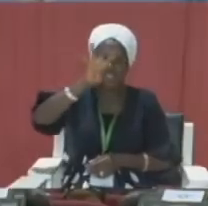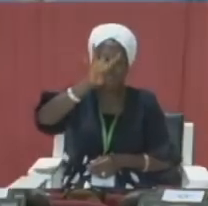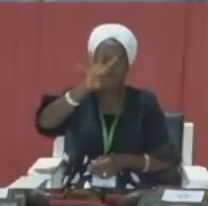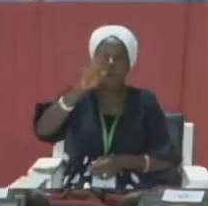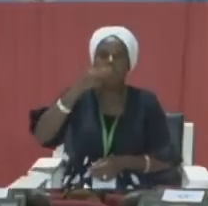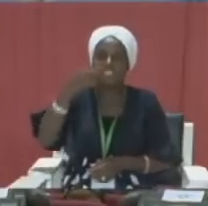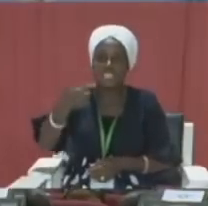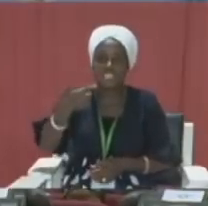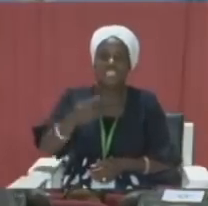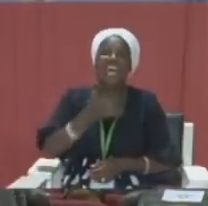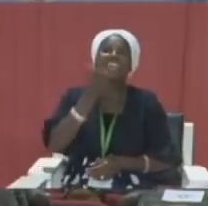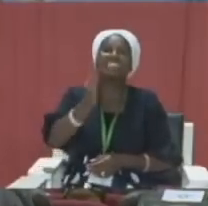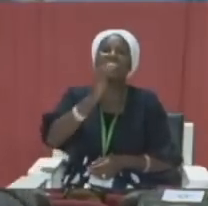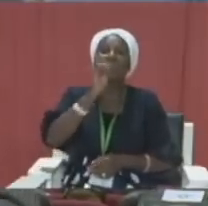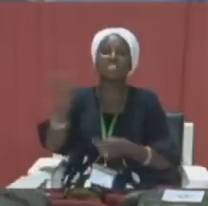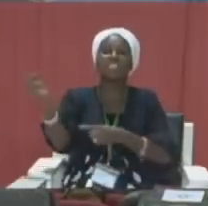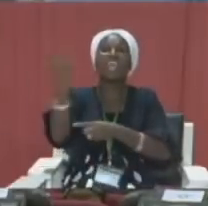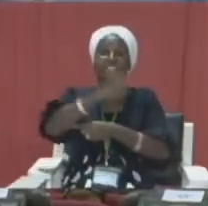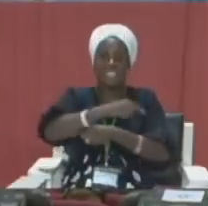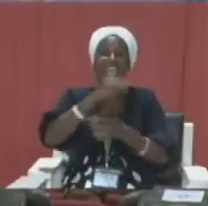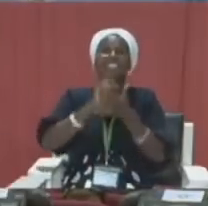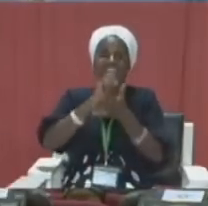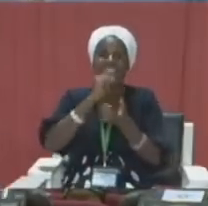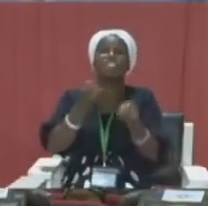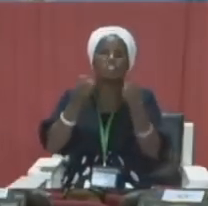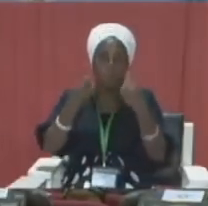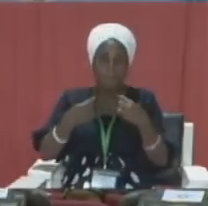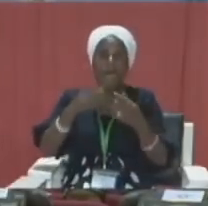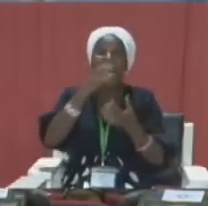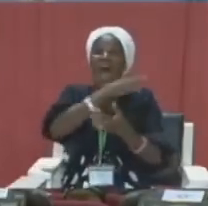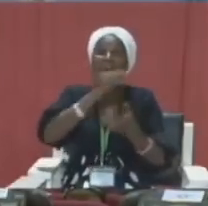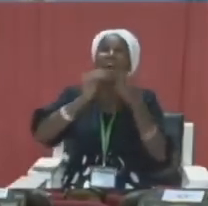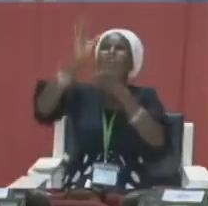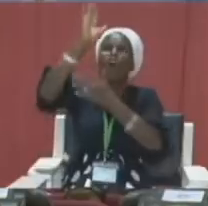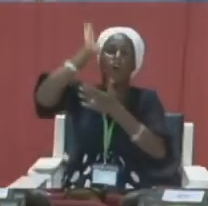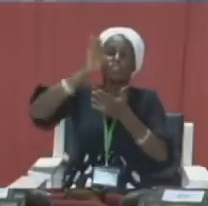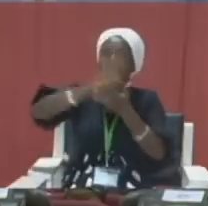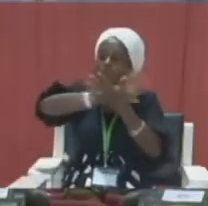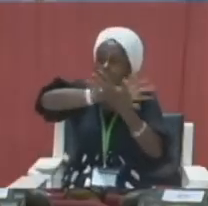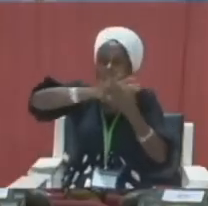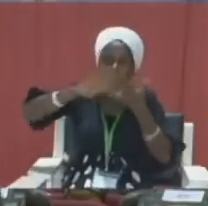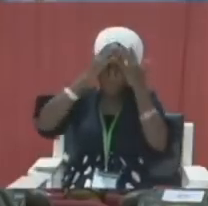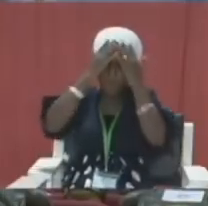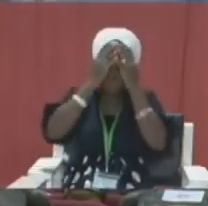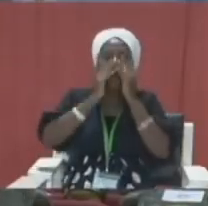there is a day coming, and God shall wipe away all tears